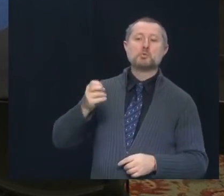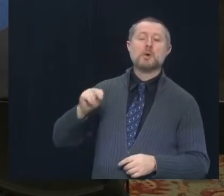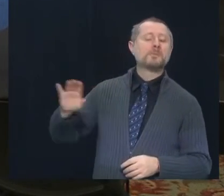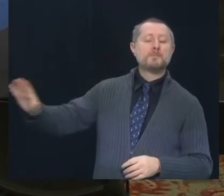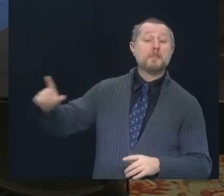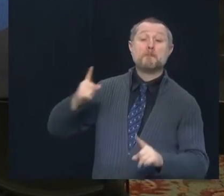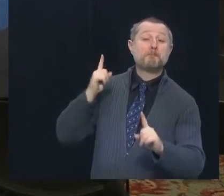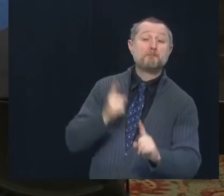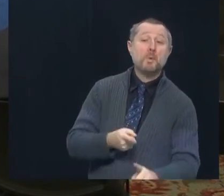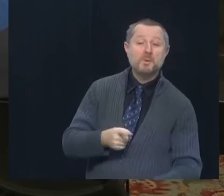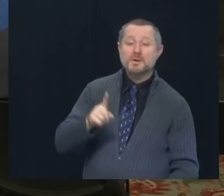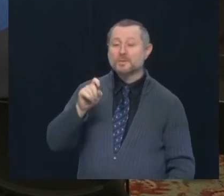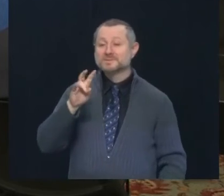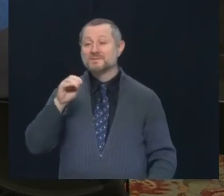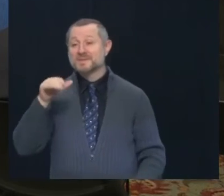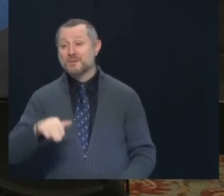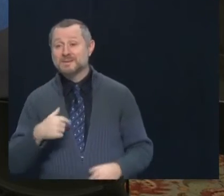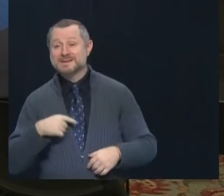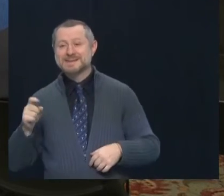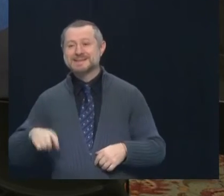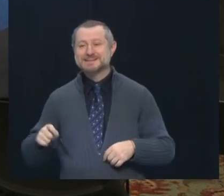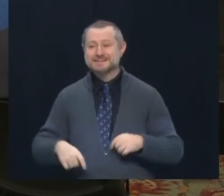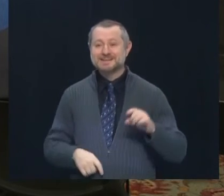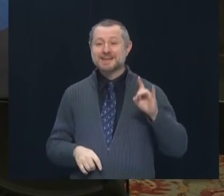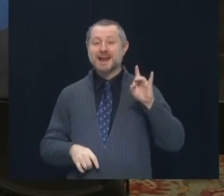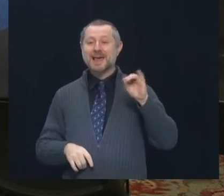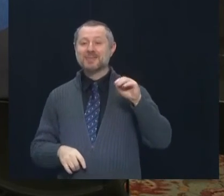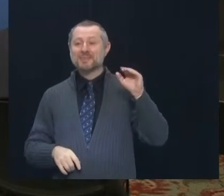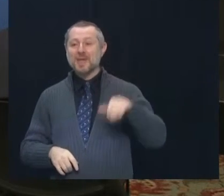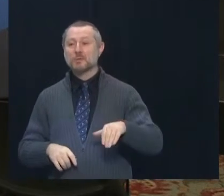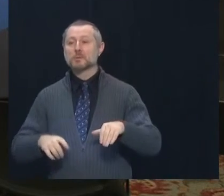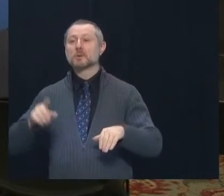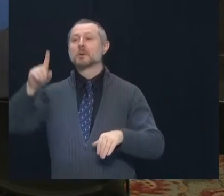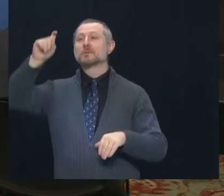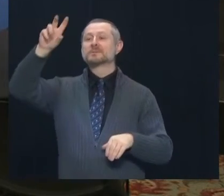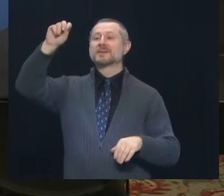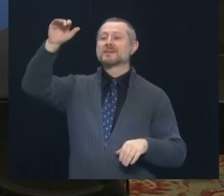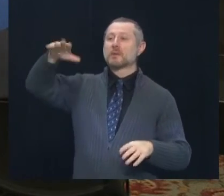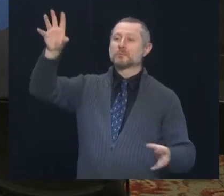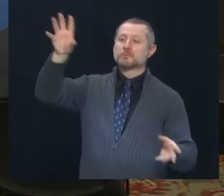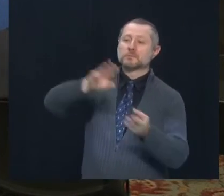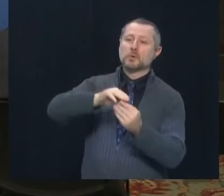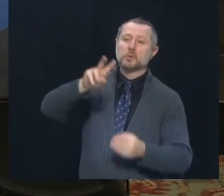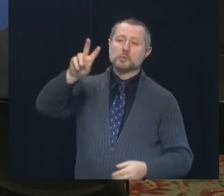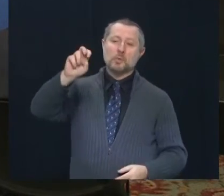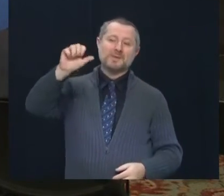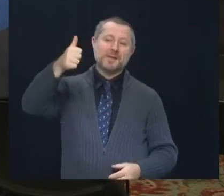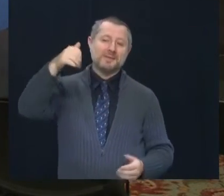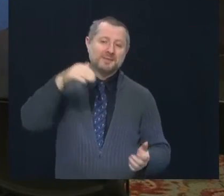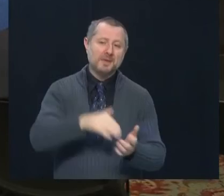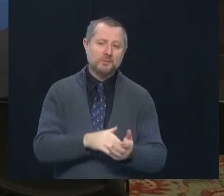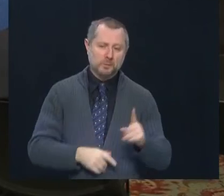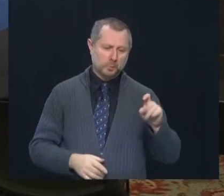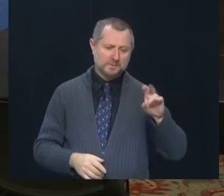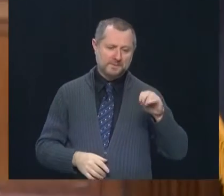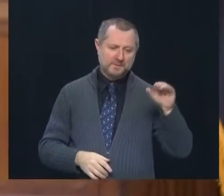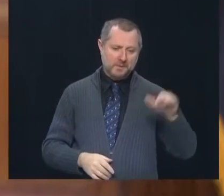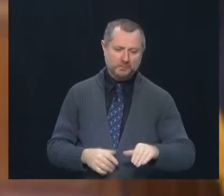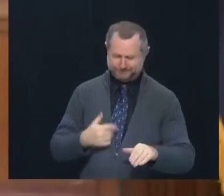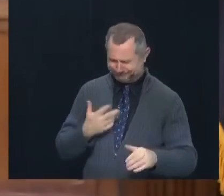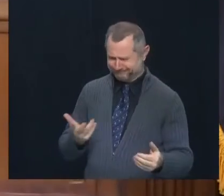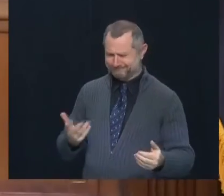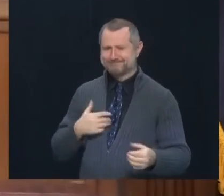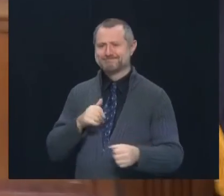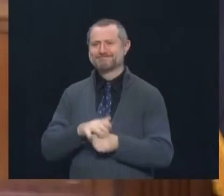need 80 and 130. You need 210. We're getting 170. So we would need the